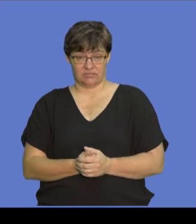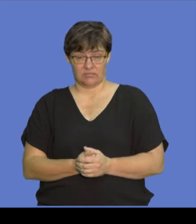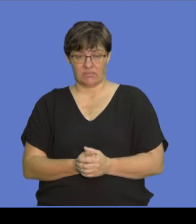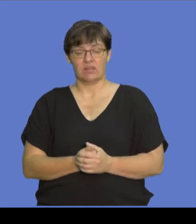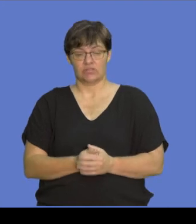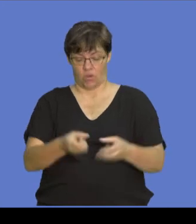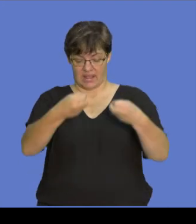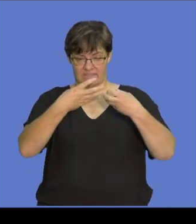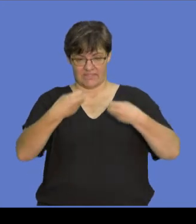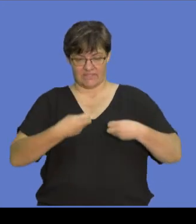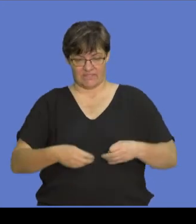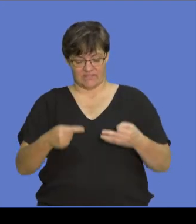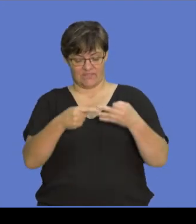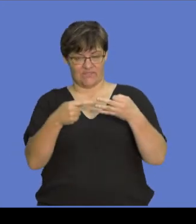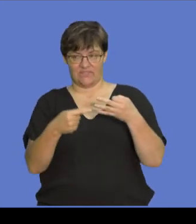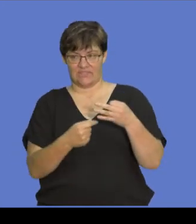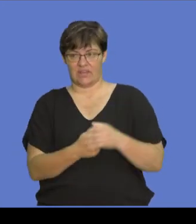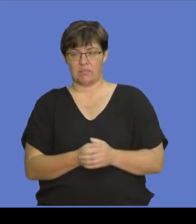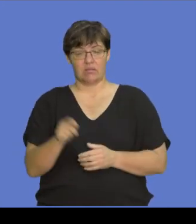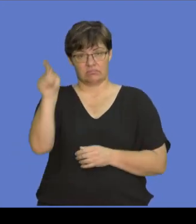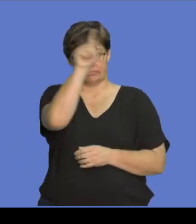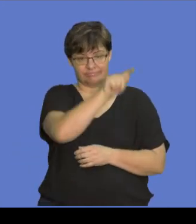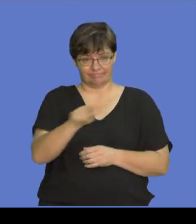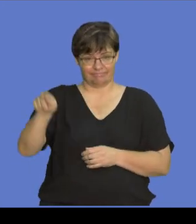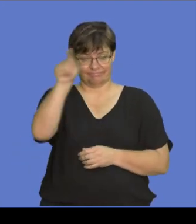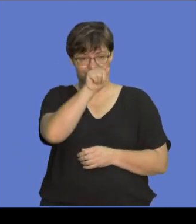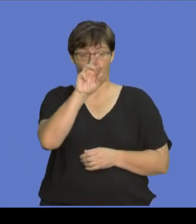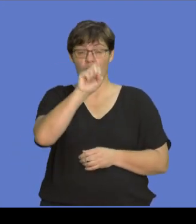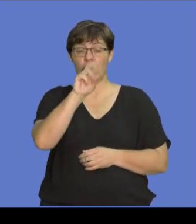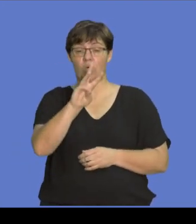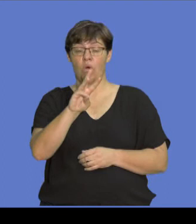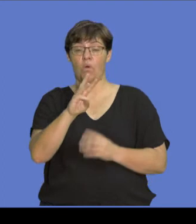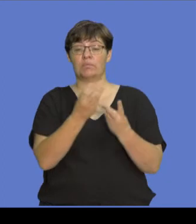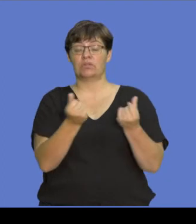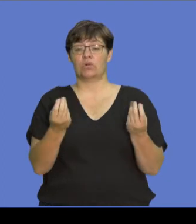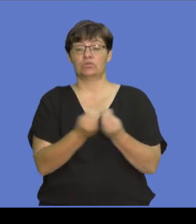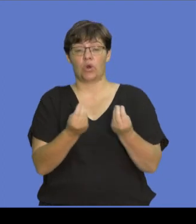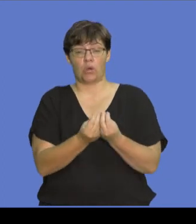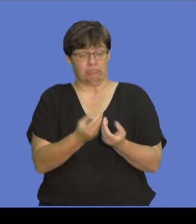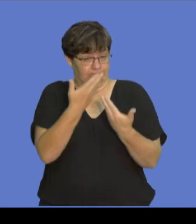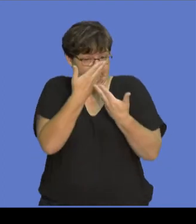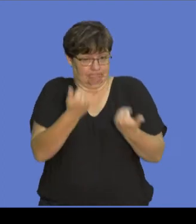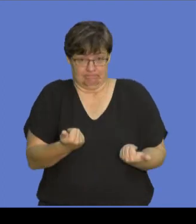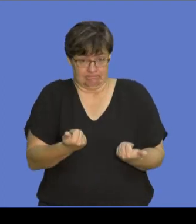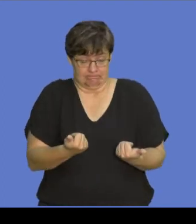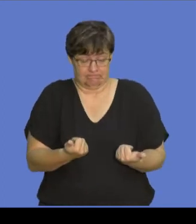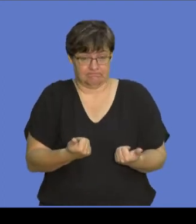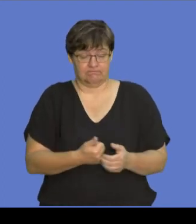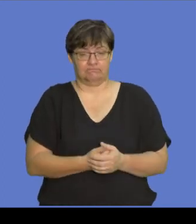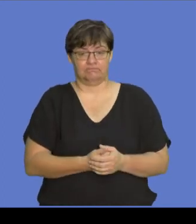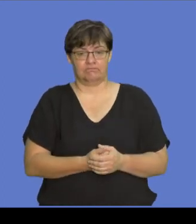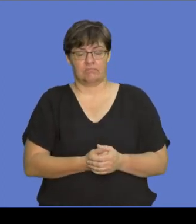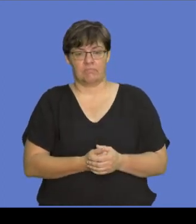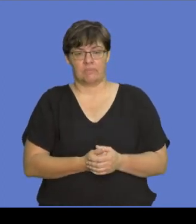you, whereas the raw material stock is an unknown figure. But don't